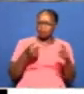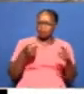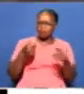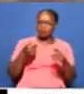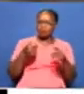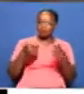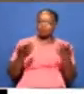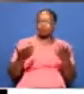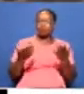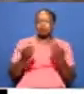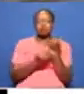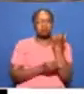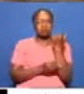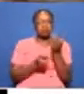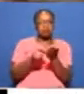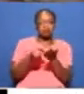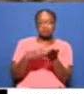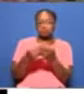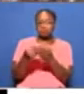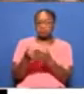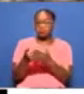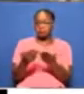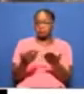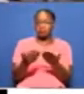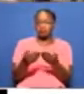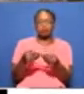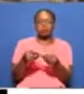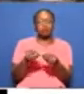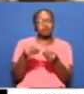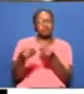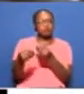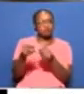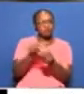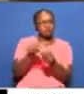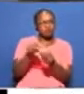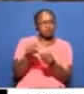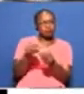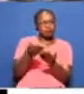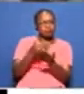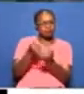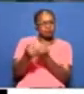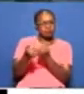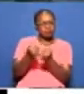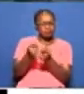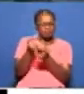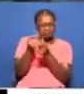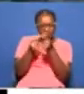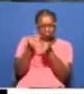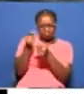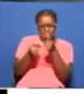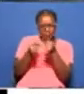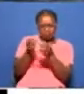cash. The aloe vera leaves are fast harvested, then the liquid is scrapped off to the barrels.